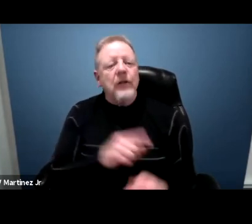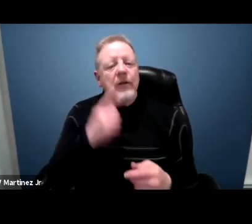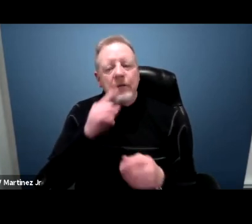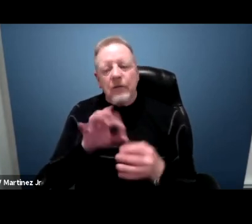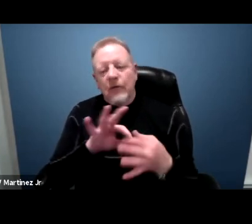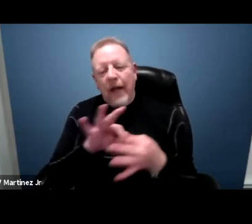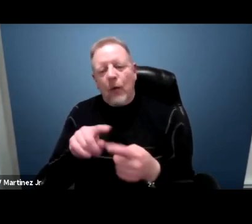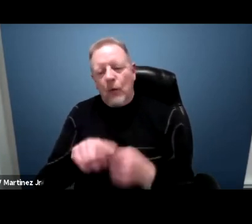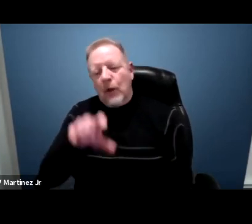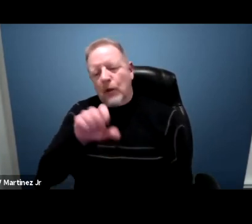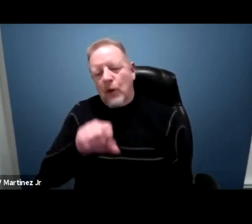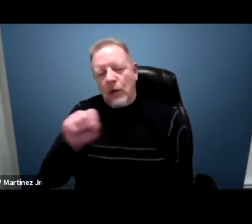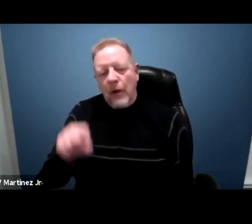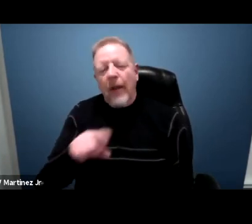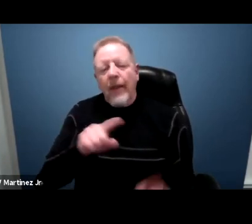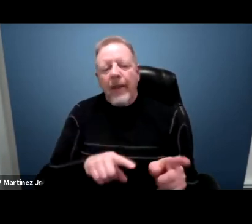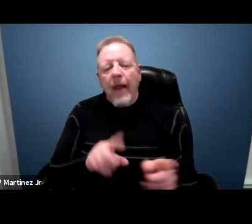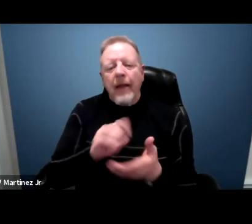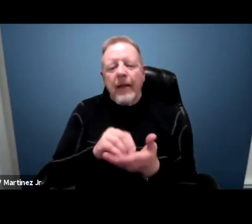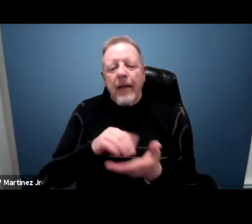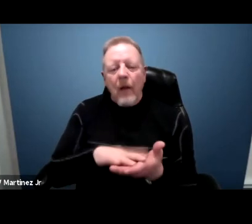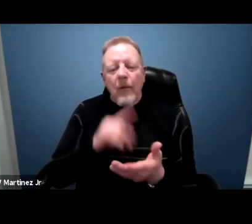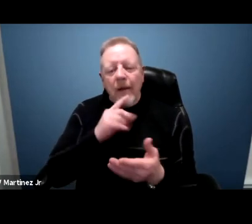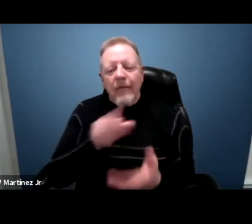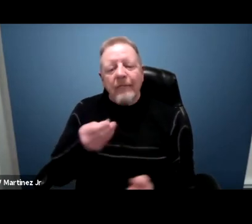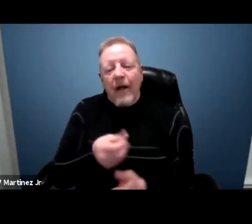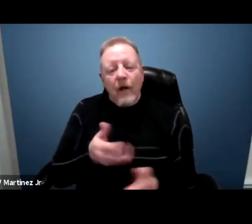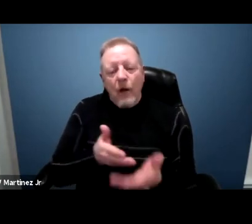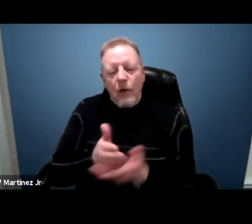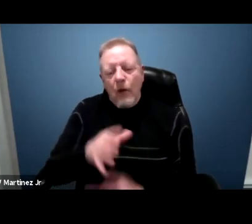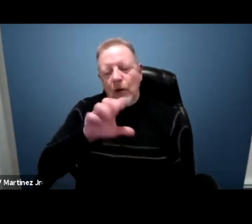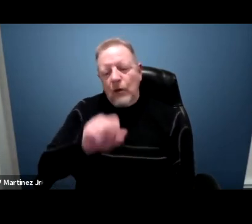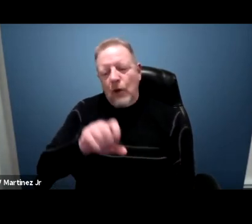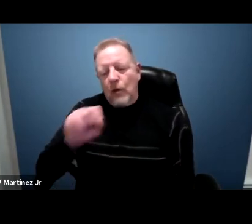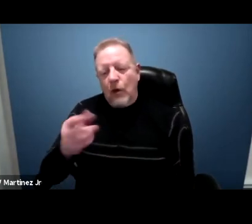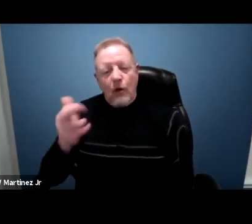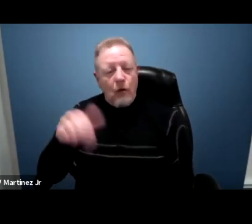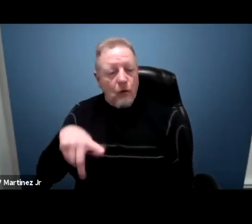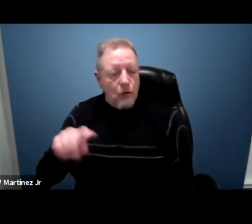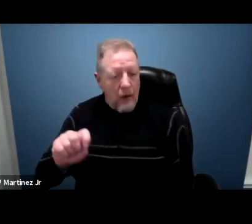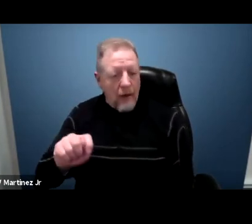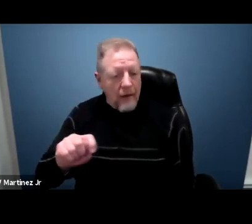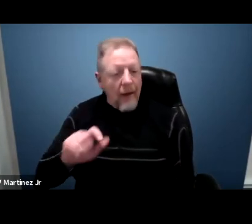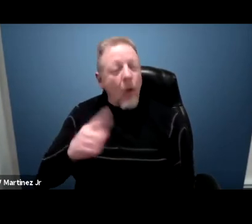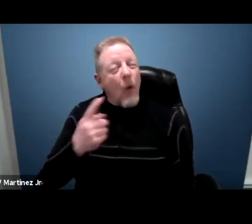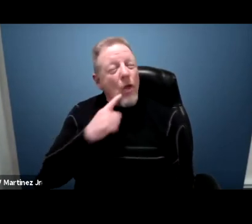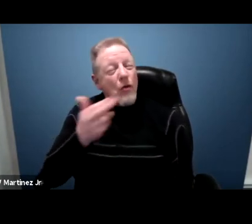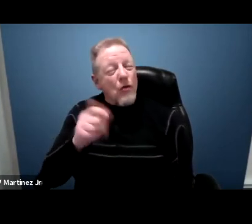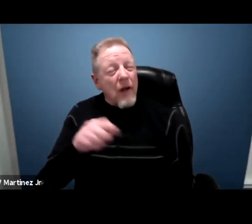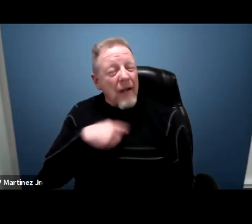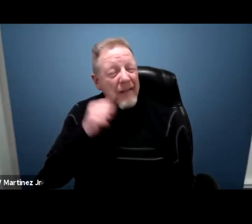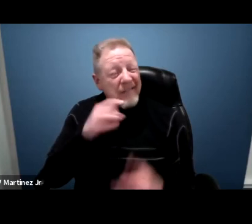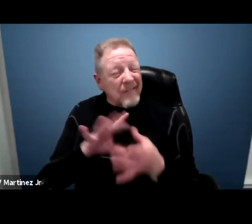just to say this document is funded in part through a Social Security grant. This is one of the grants that I mentioned at the beginning of the